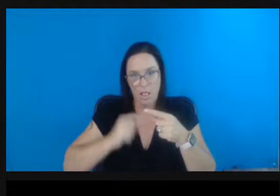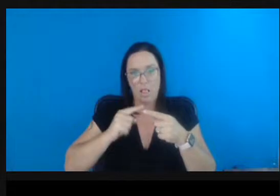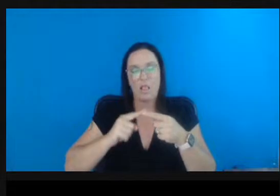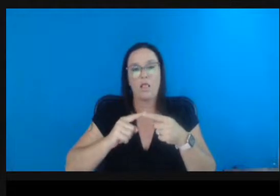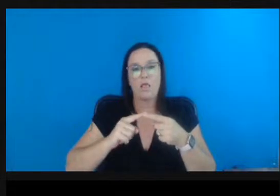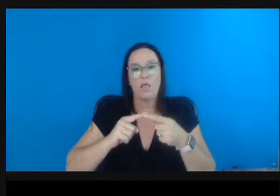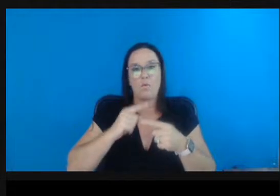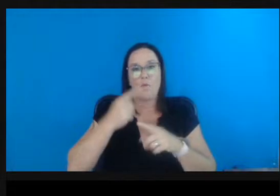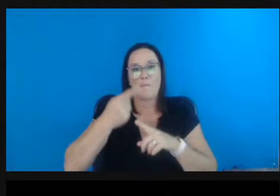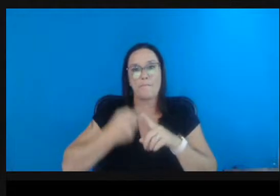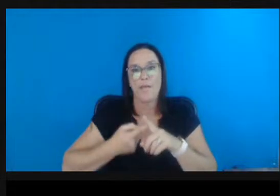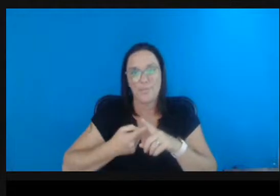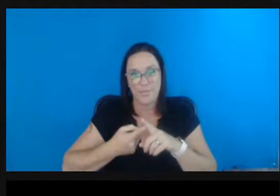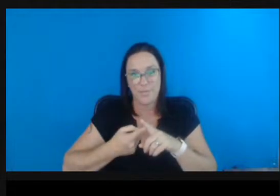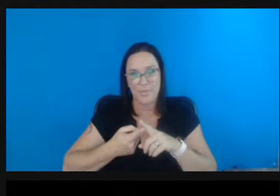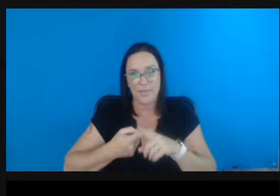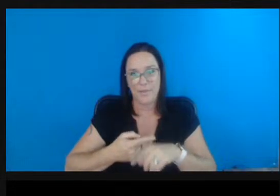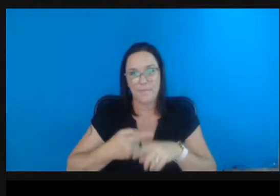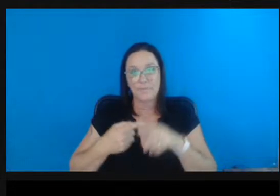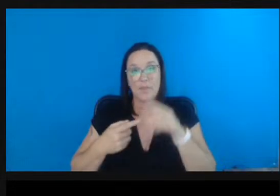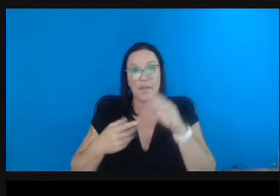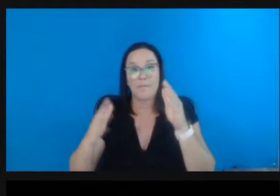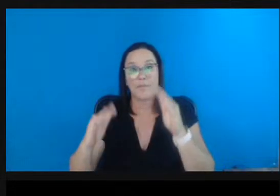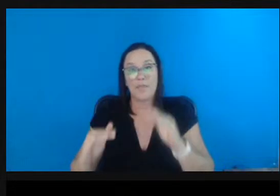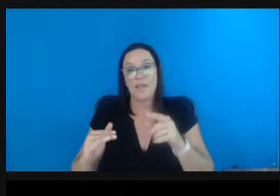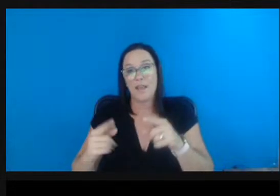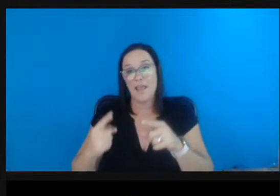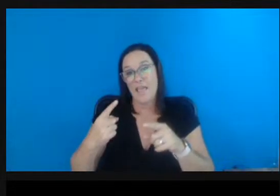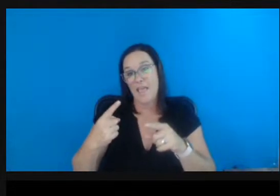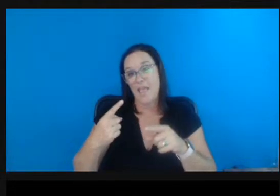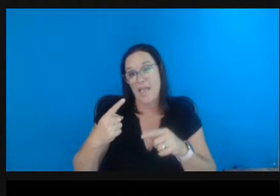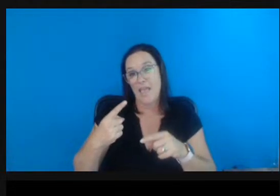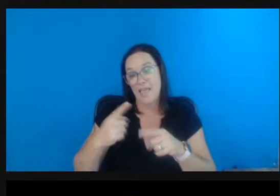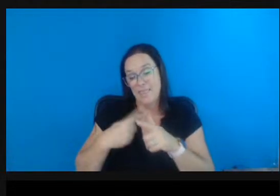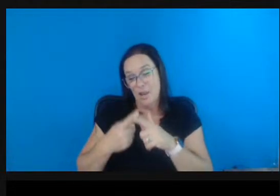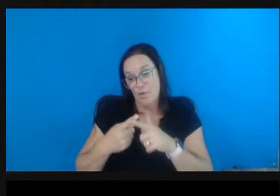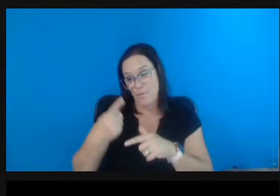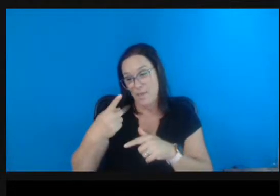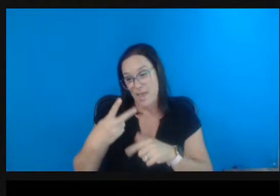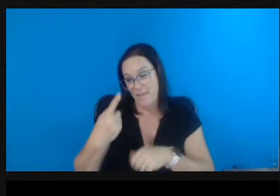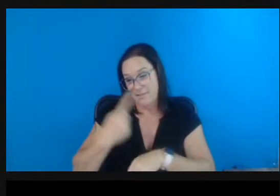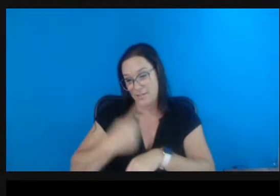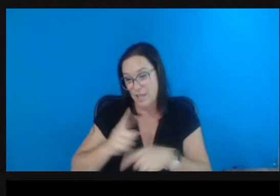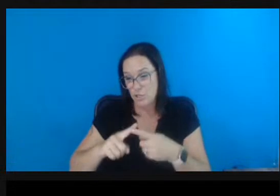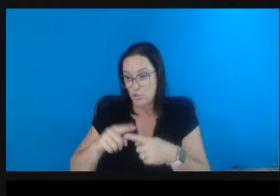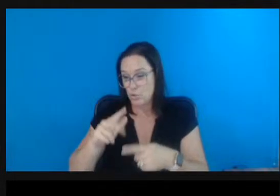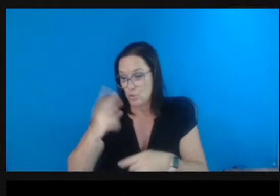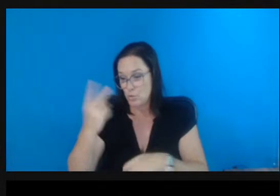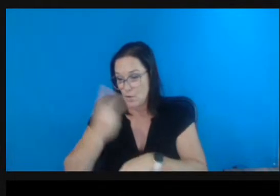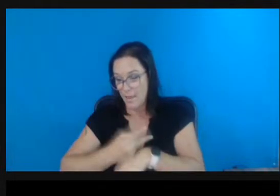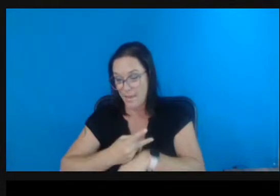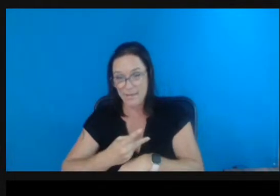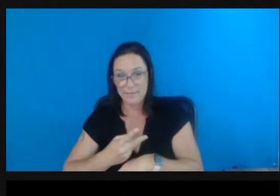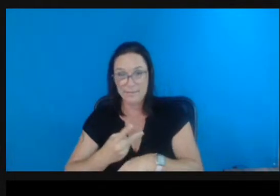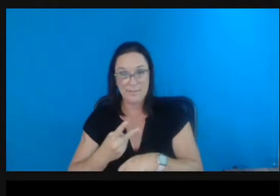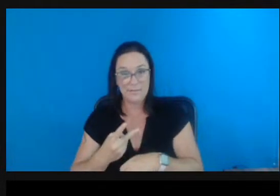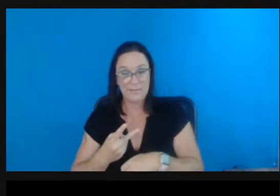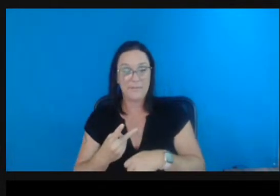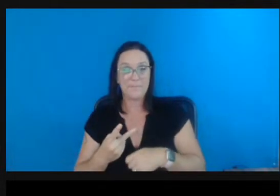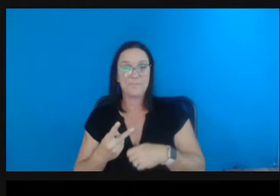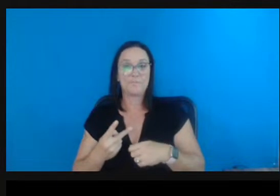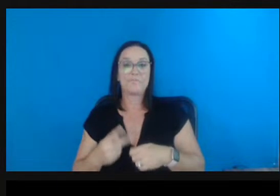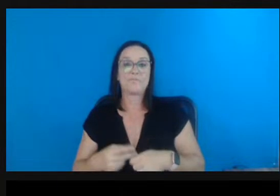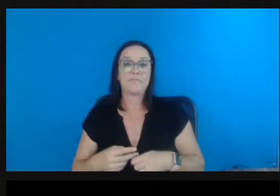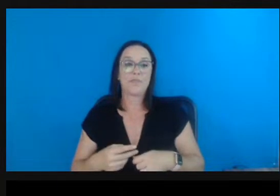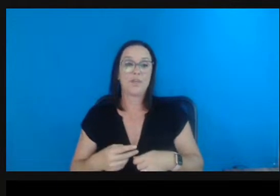days, more or less, right? And doing that every 25 days on average. So about once